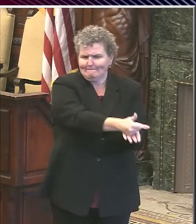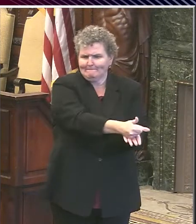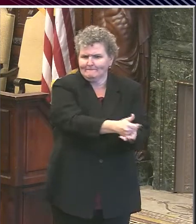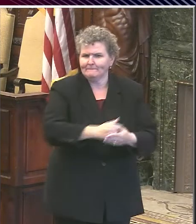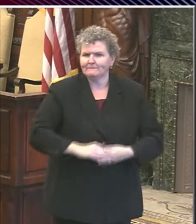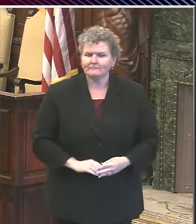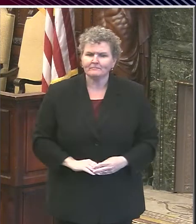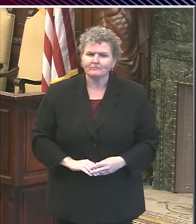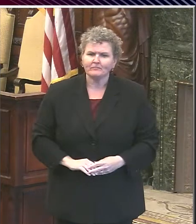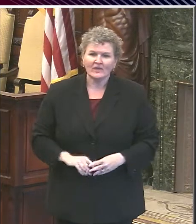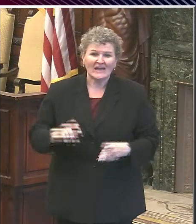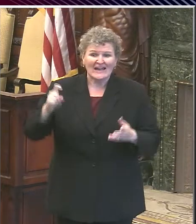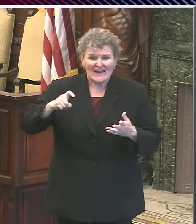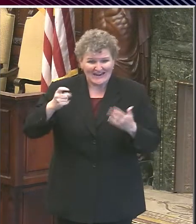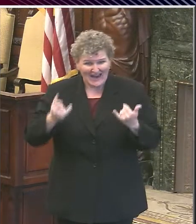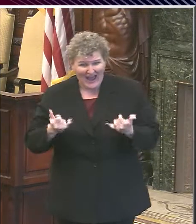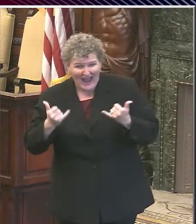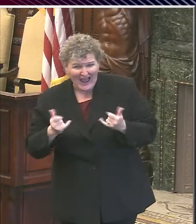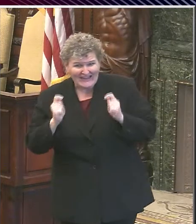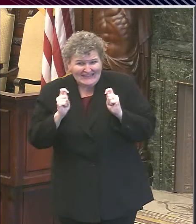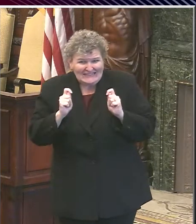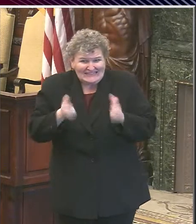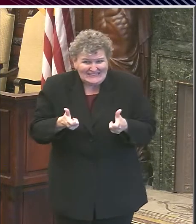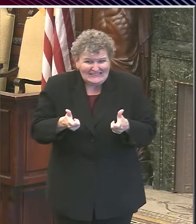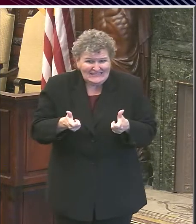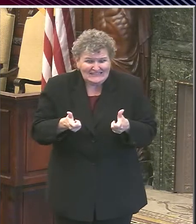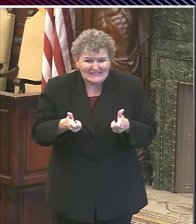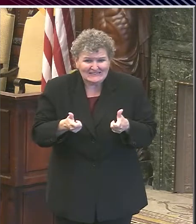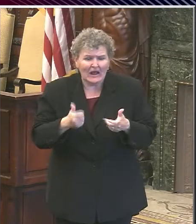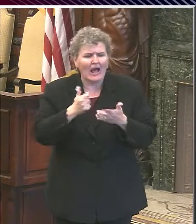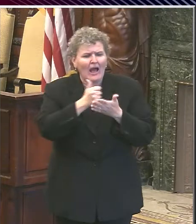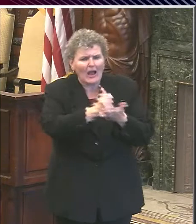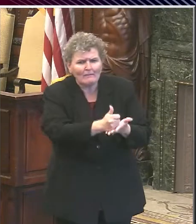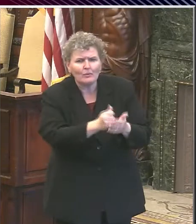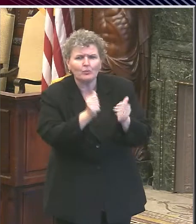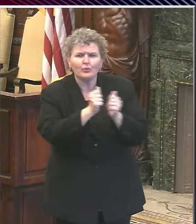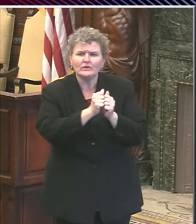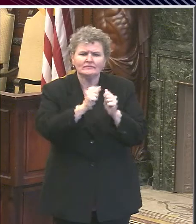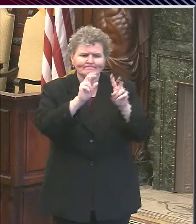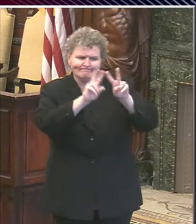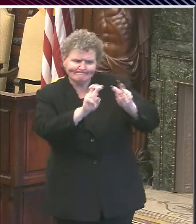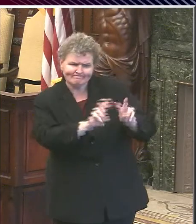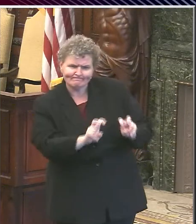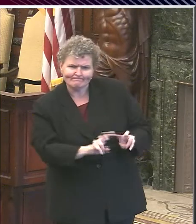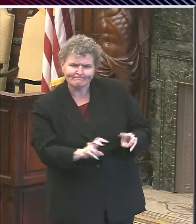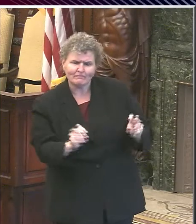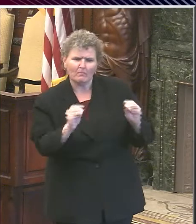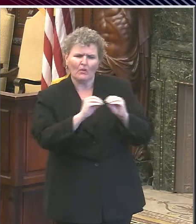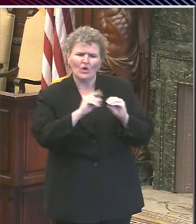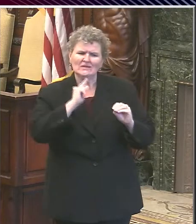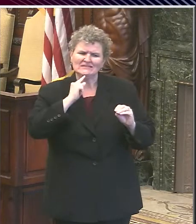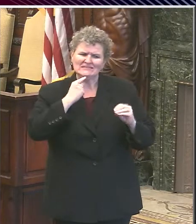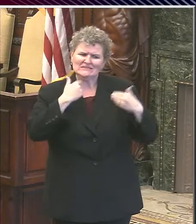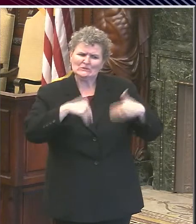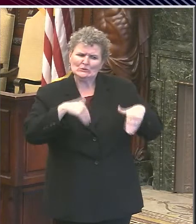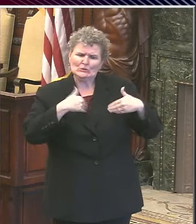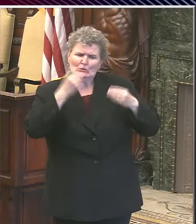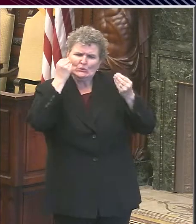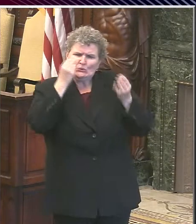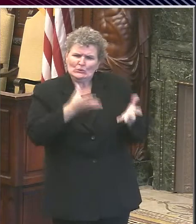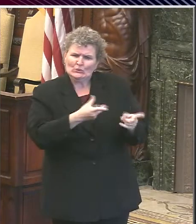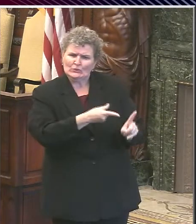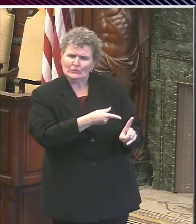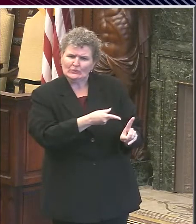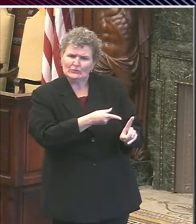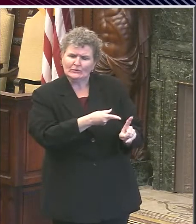help, self-assessment screenings, and much more. Now let me shift to another very important matter, the 2020 census.